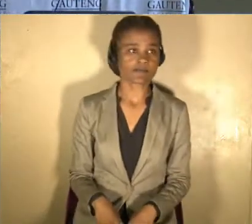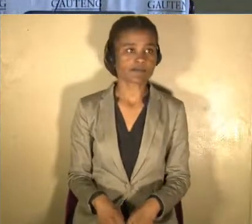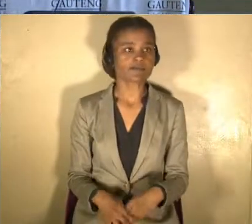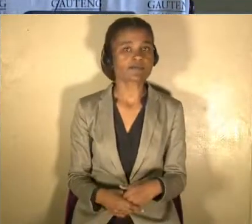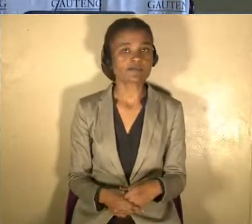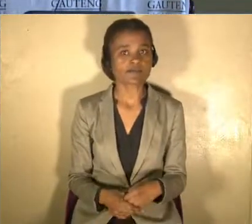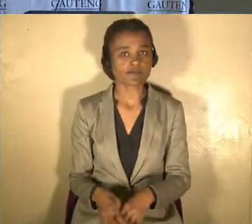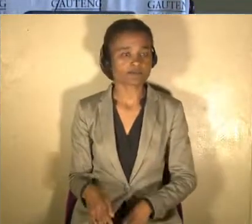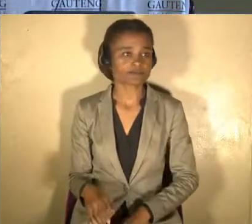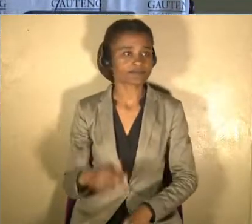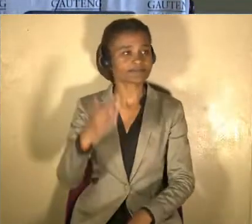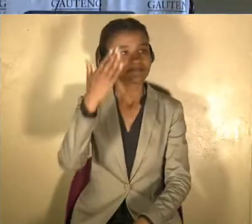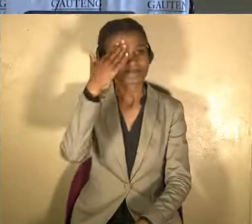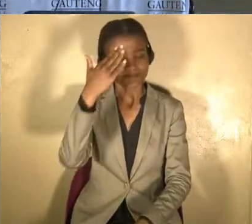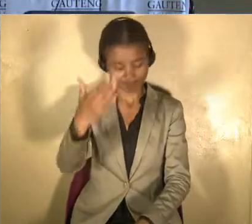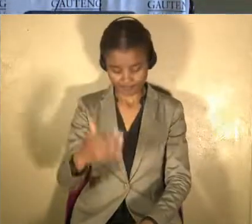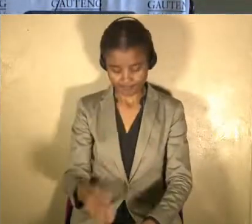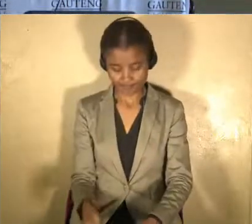Dumelang bagolo.